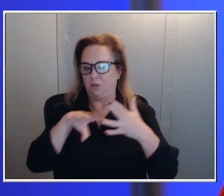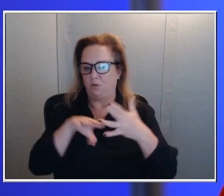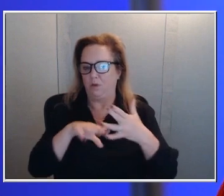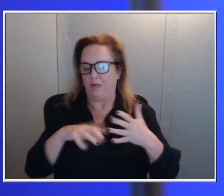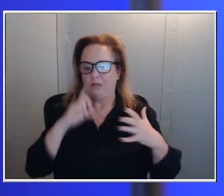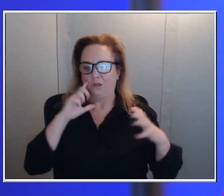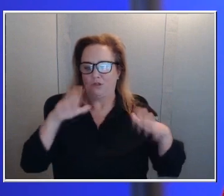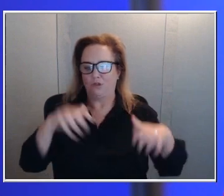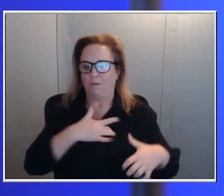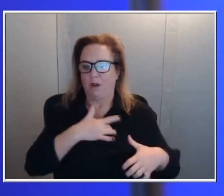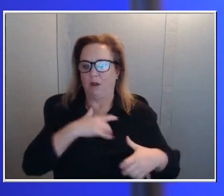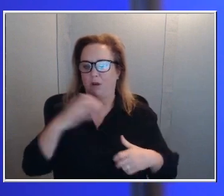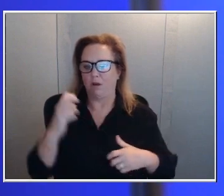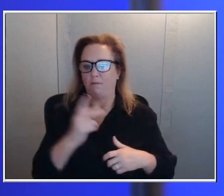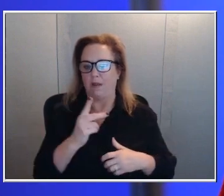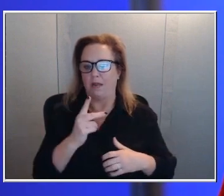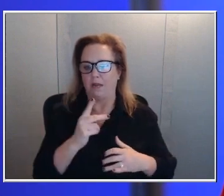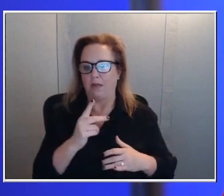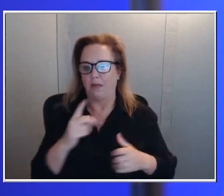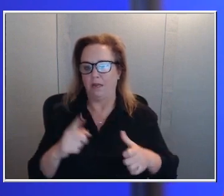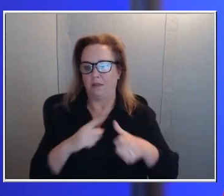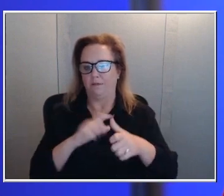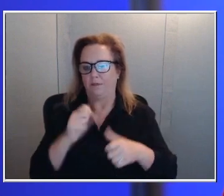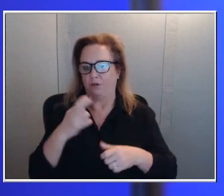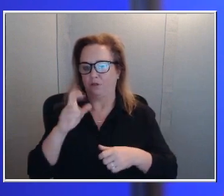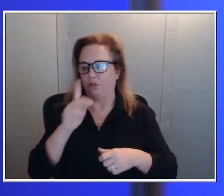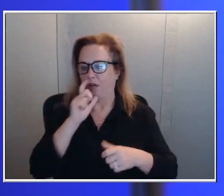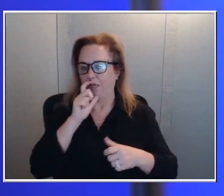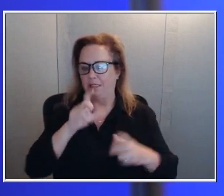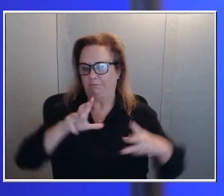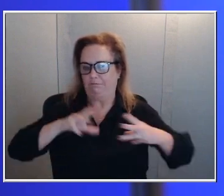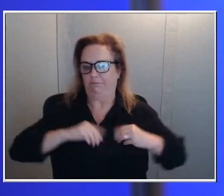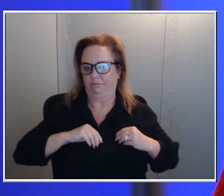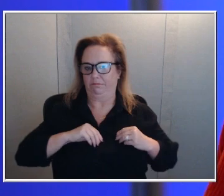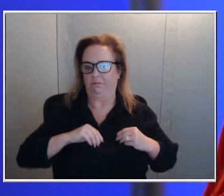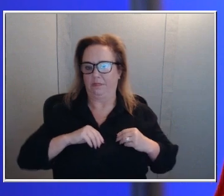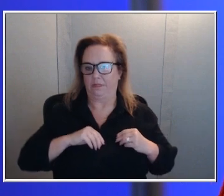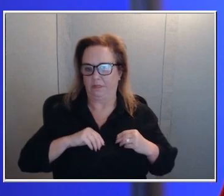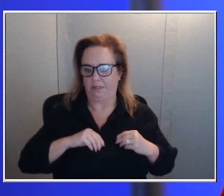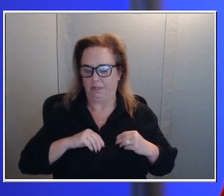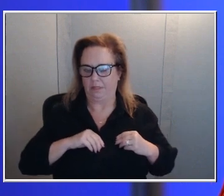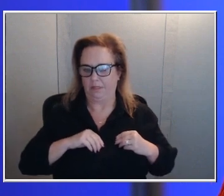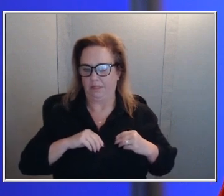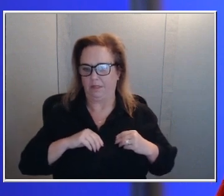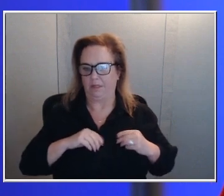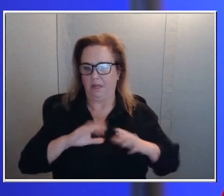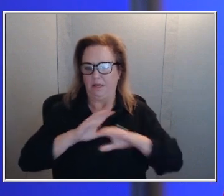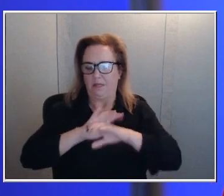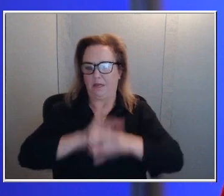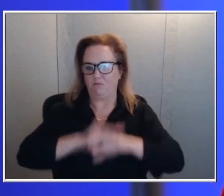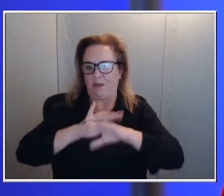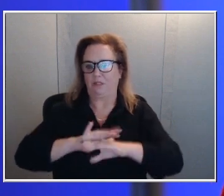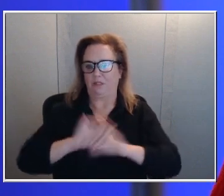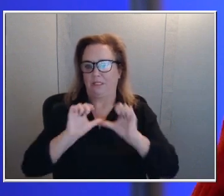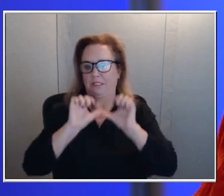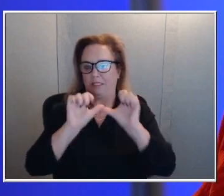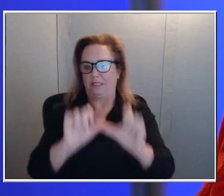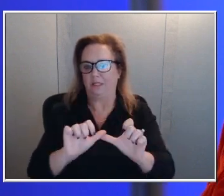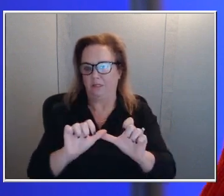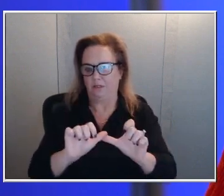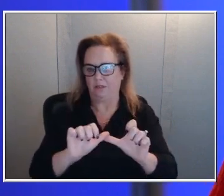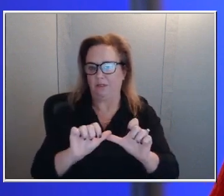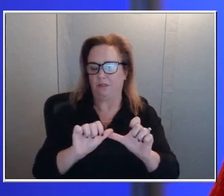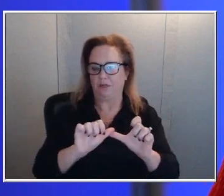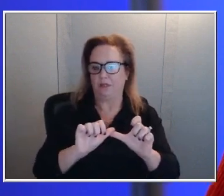my heart back. The first shock did not take. And so compressions continued. They